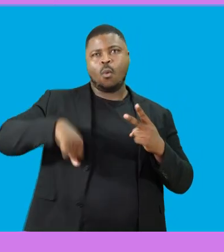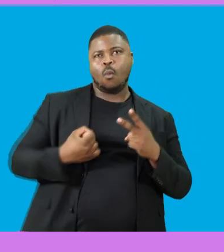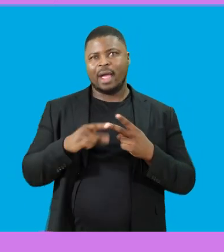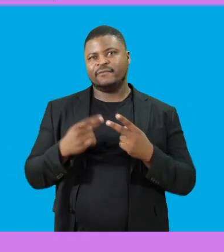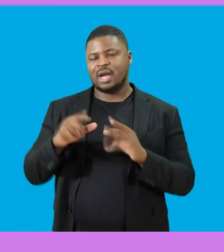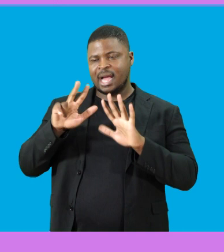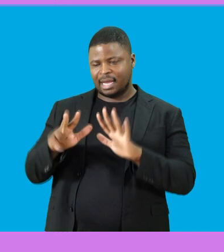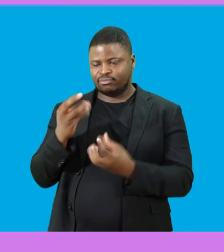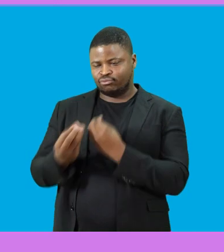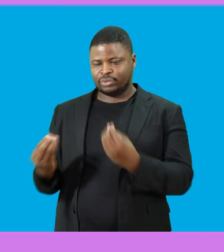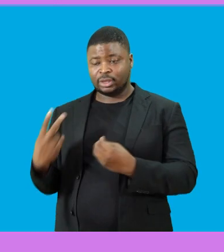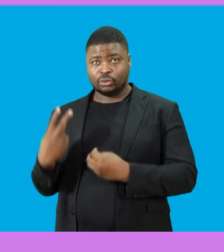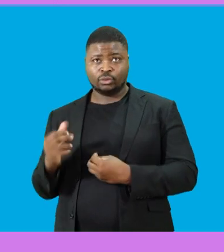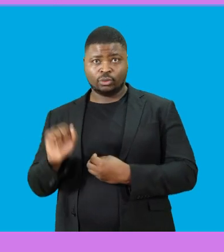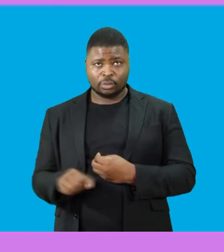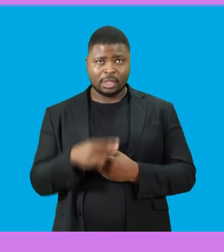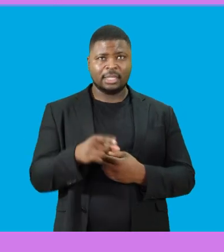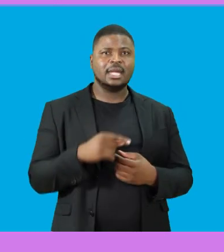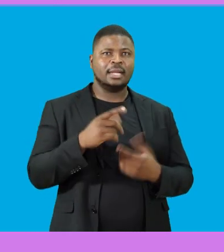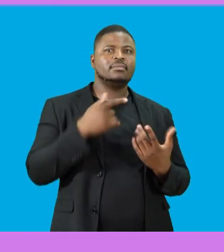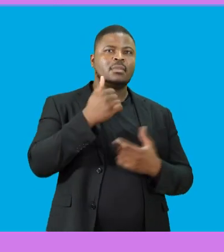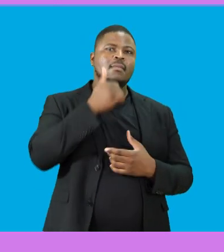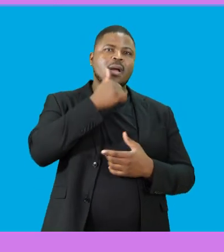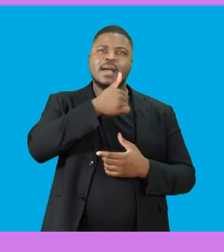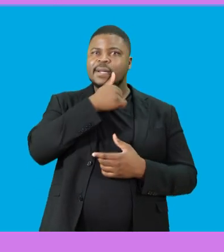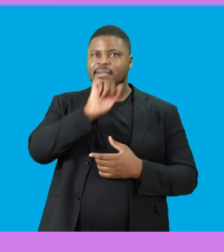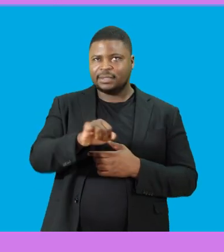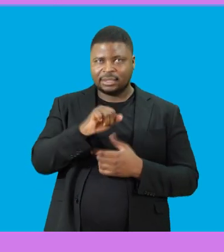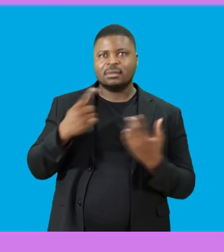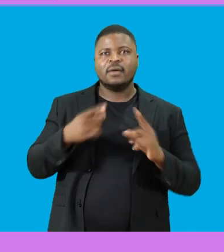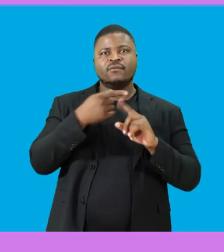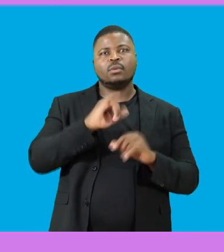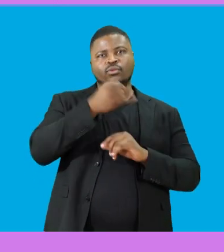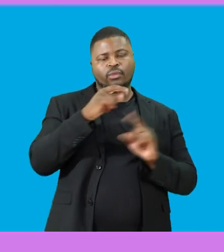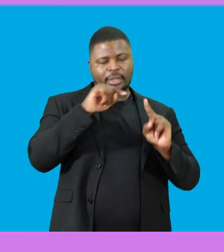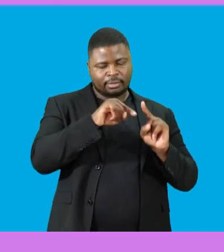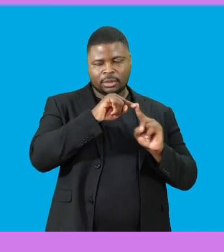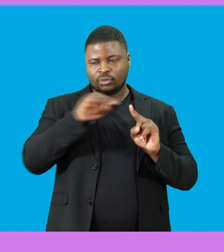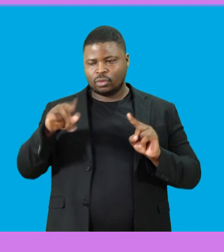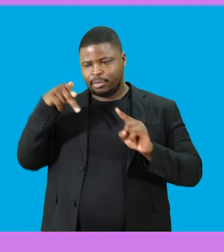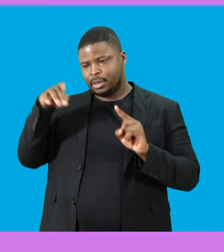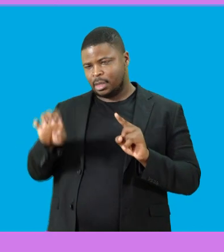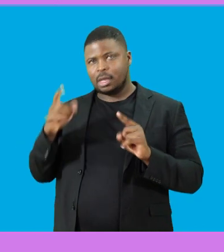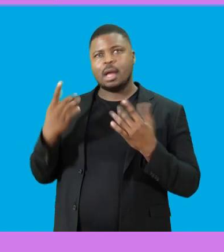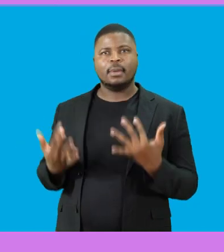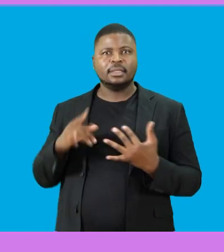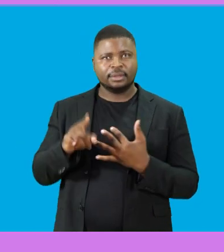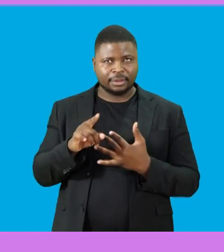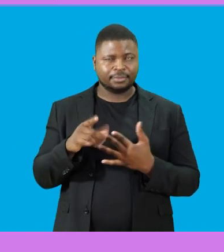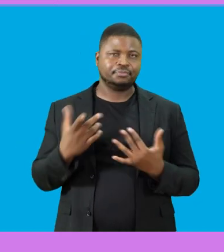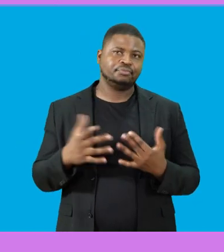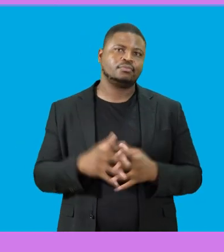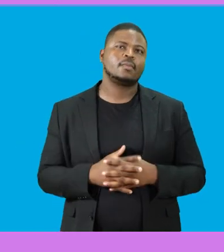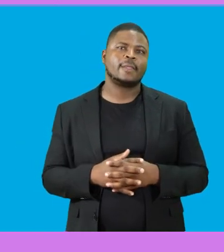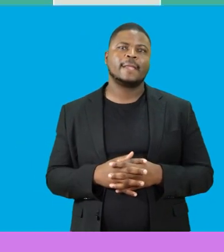from where is he traveling, from Johannesburg to Port Elizabeth. From Johannesburg to Port Elizabeth, which is 420. We've got all the information we need. Now